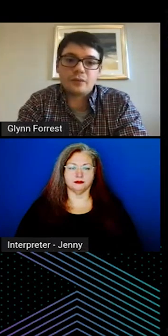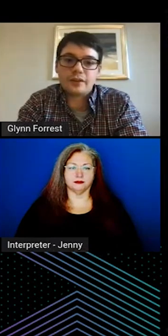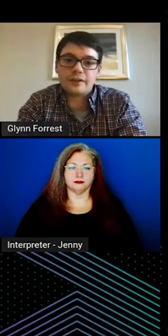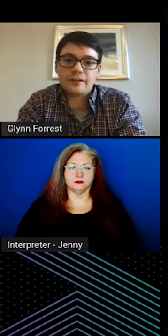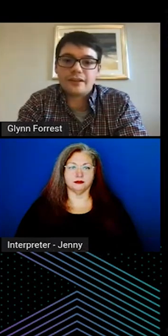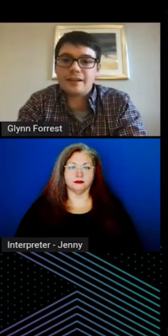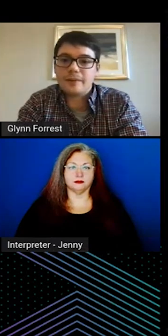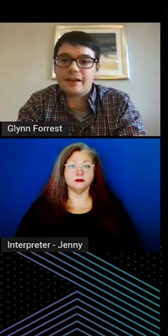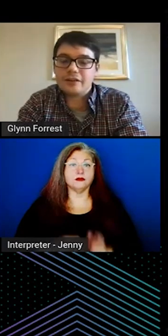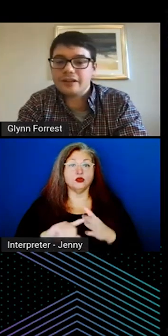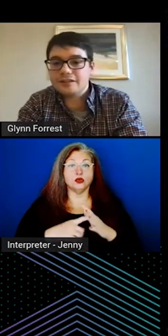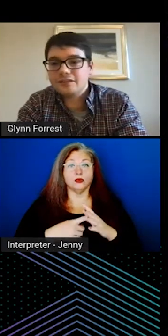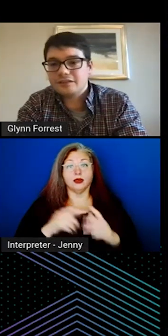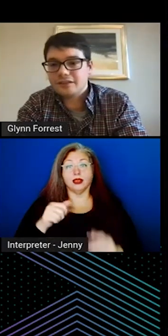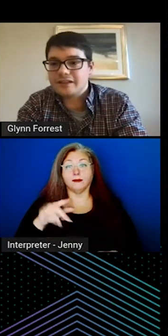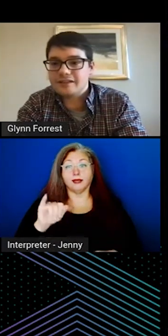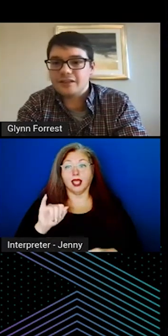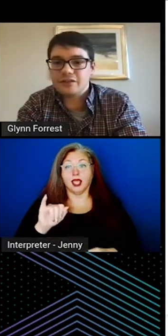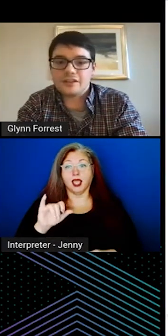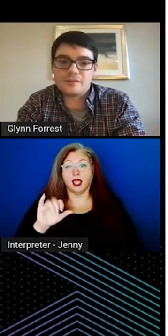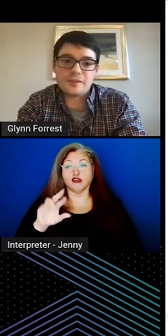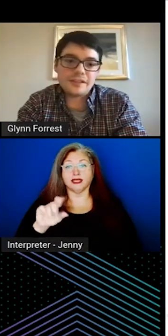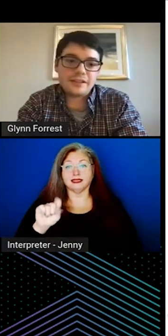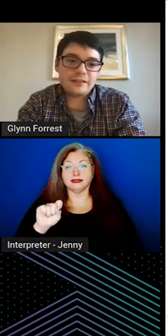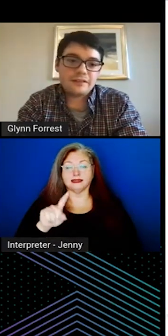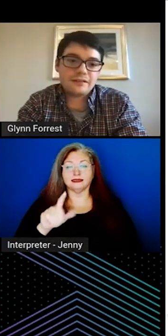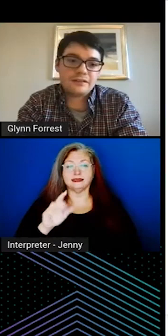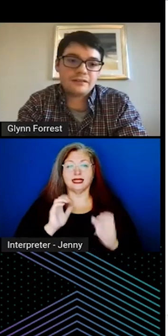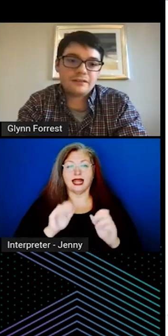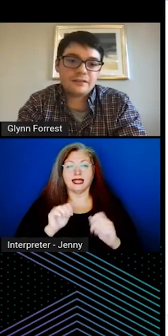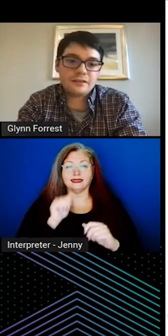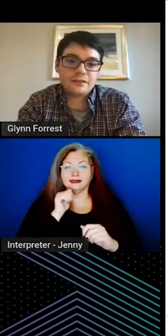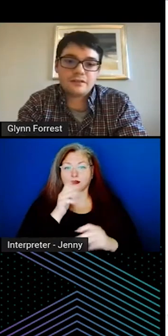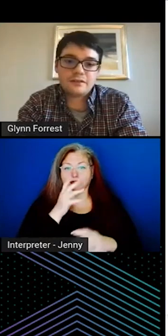Starting with API creds, client secret is missing.